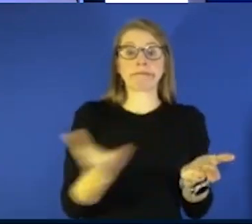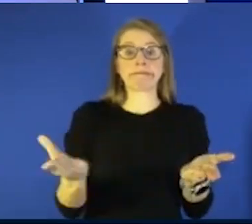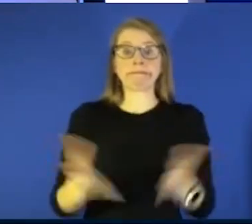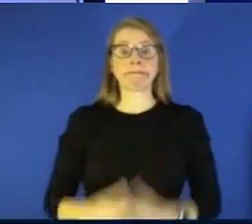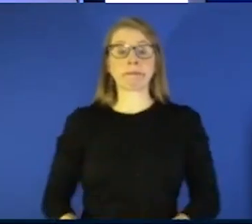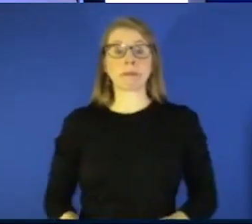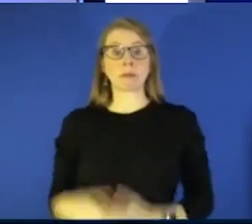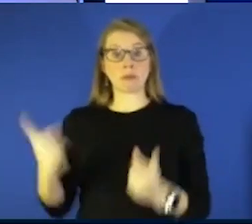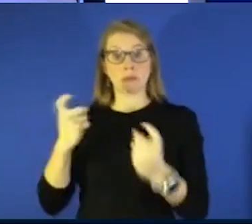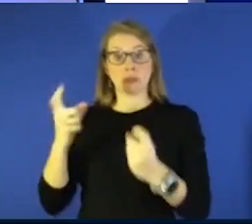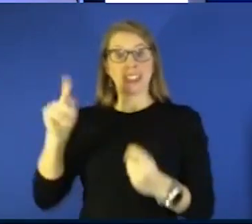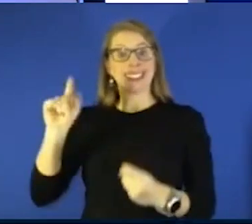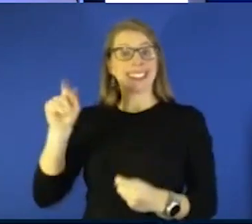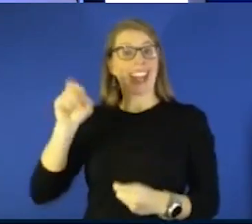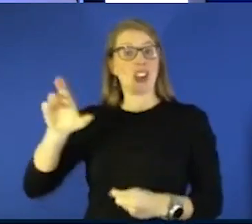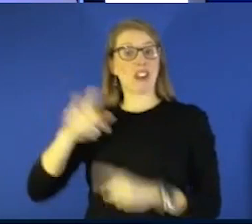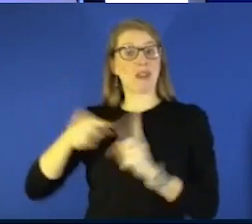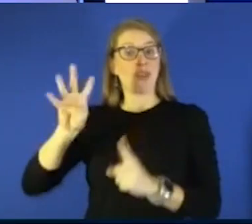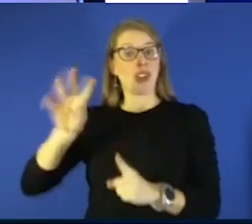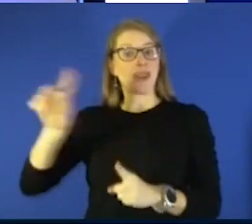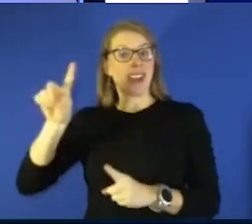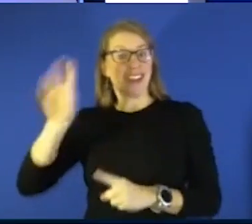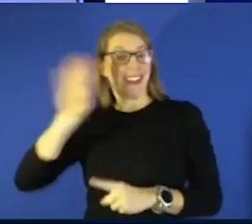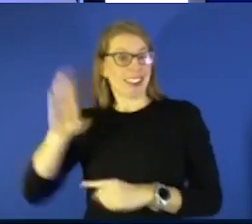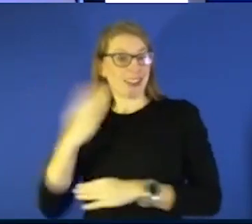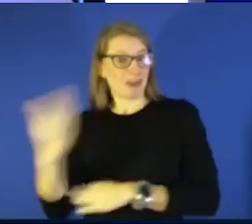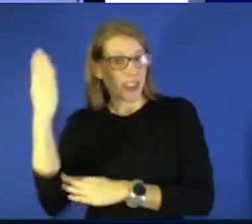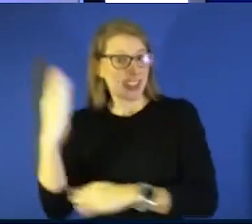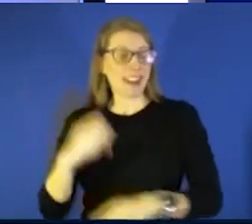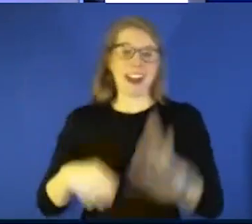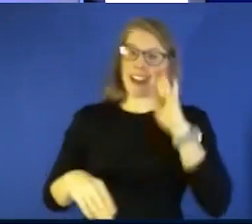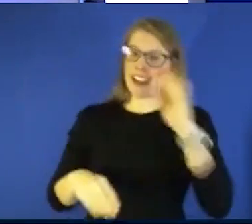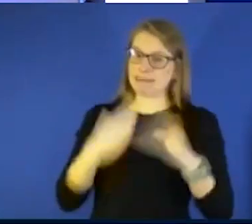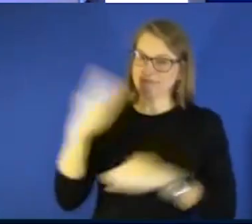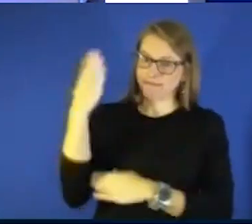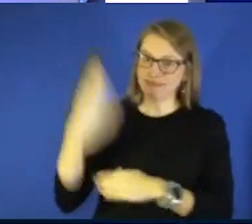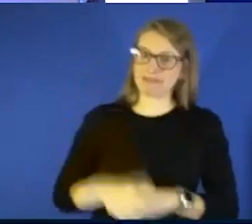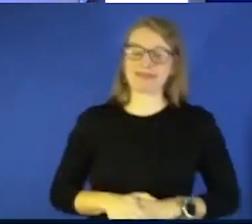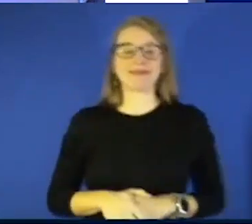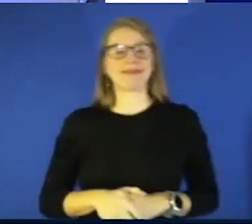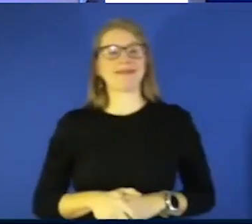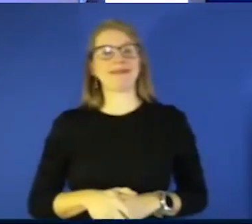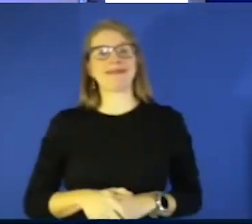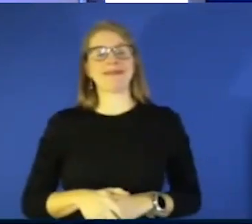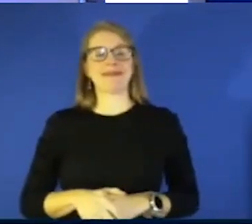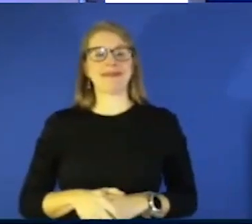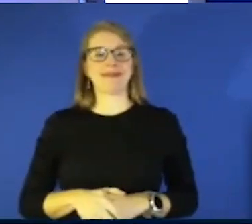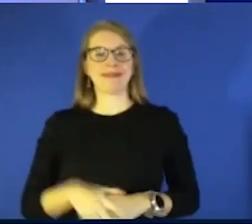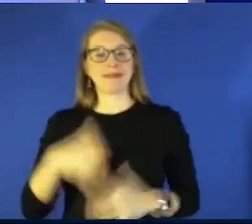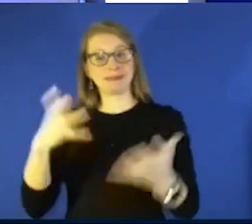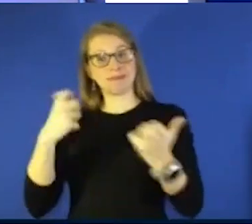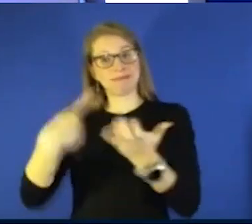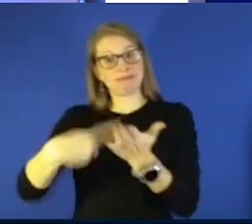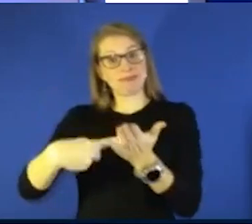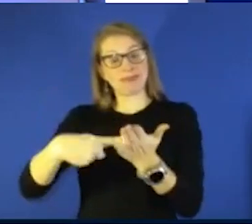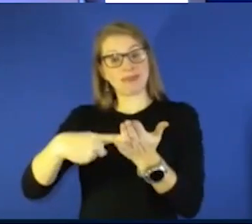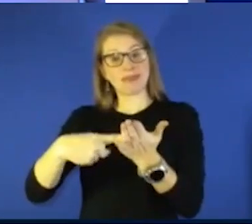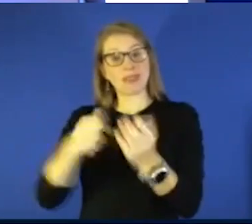Hi, guys. It's Taylor at 41. Good morning. Oh. Hey, Taylor. Good morning, Taylor. Hi. Wanted to talk to you guys about this